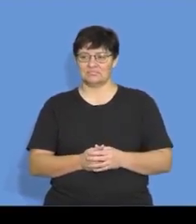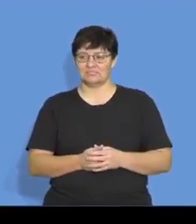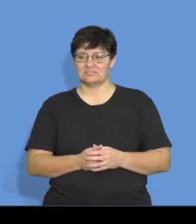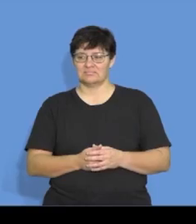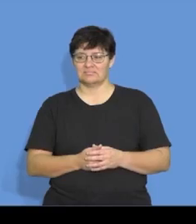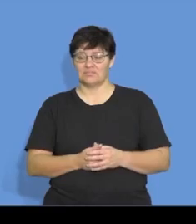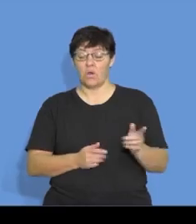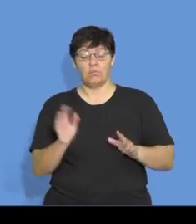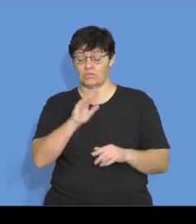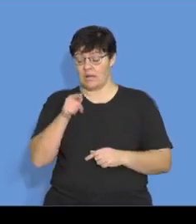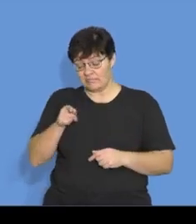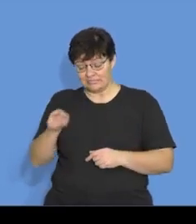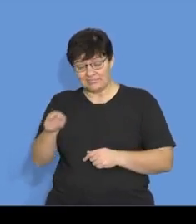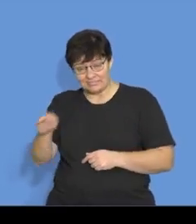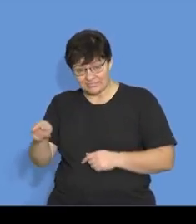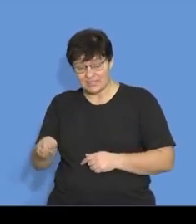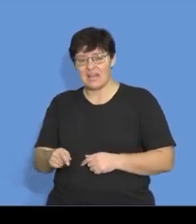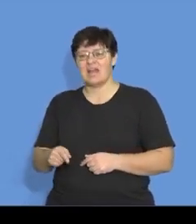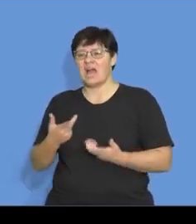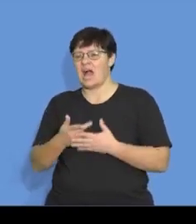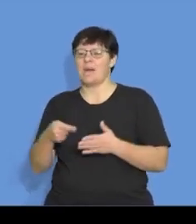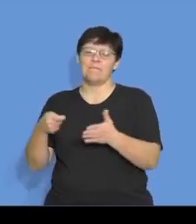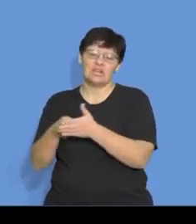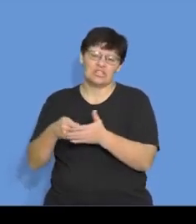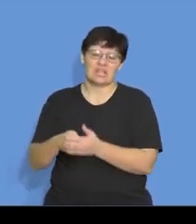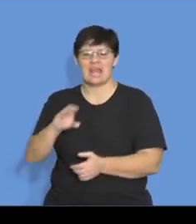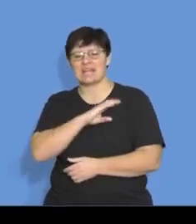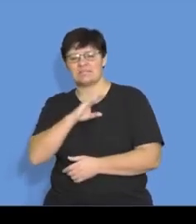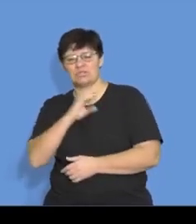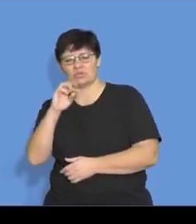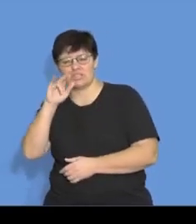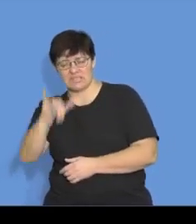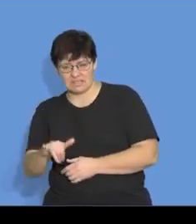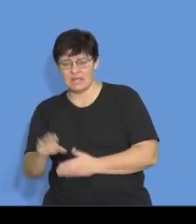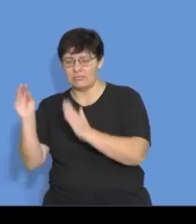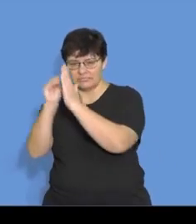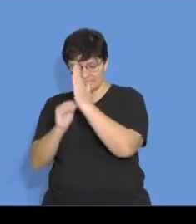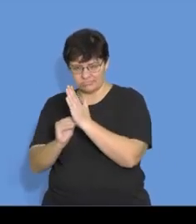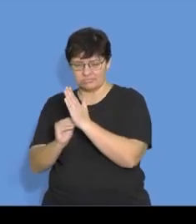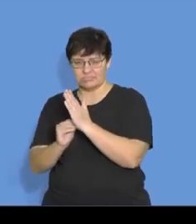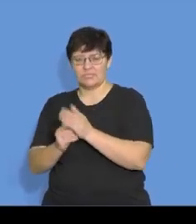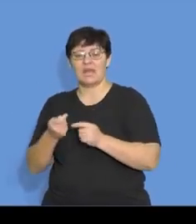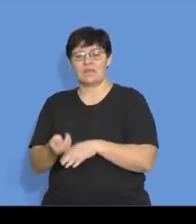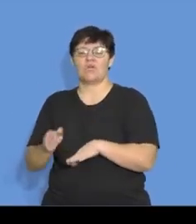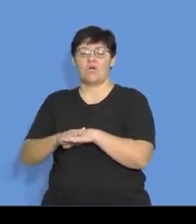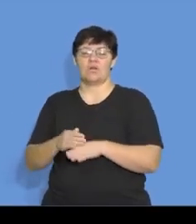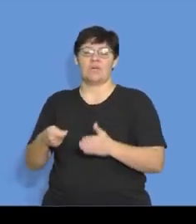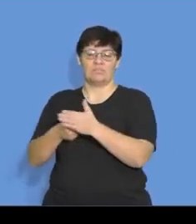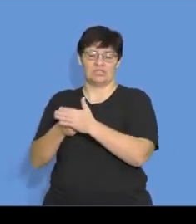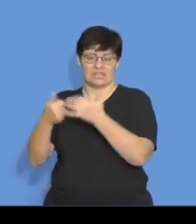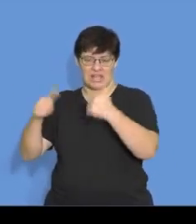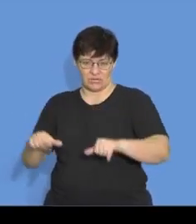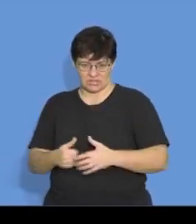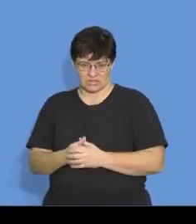carriage and purchases, customs duties are recorded directly in the carriage and purchases account or